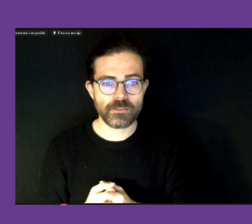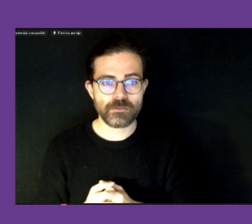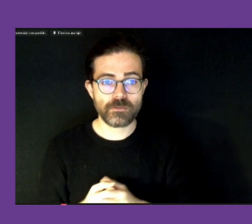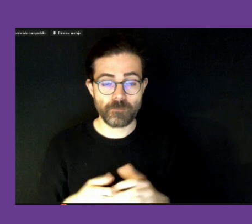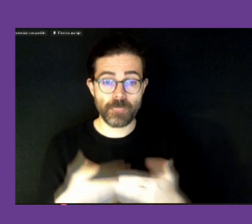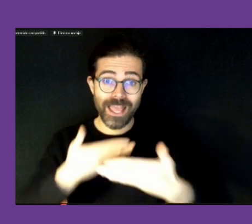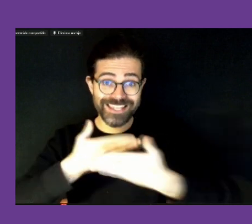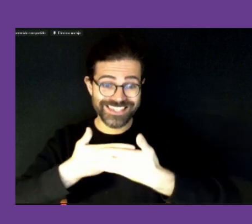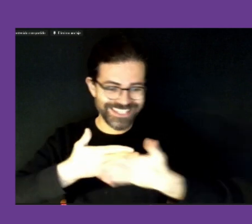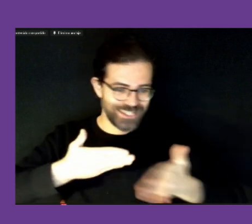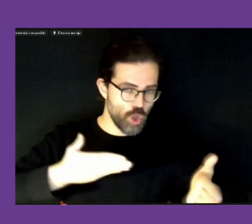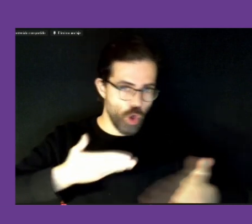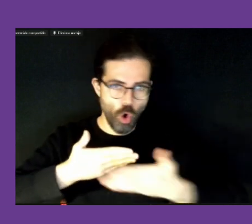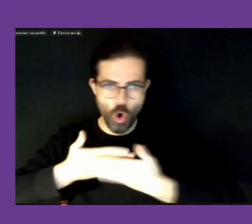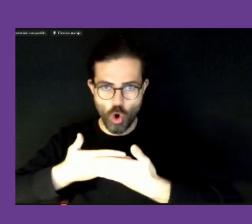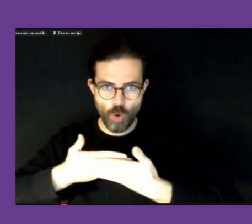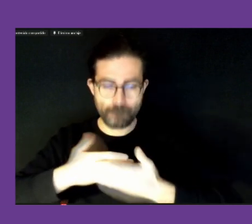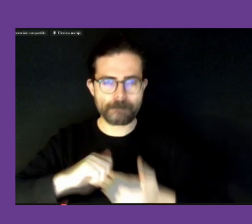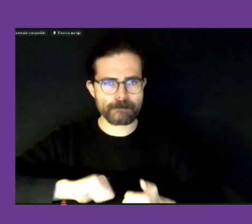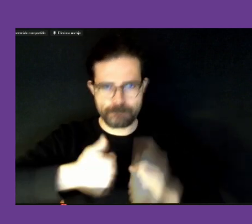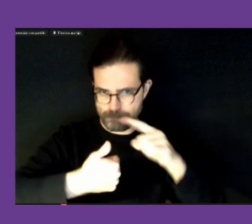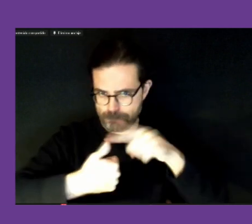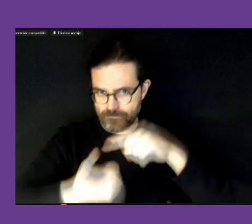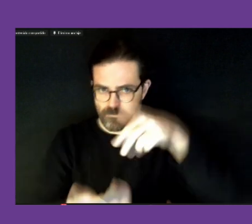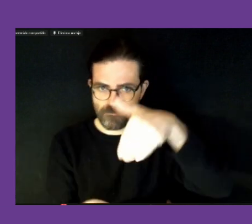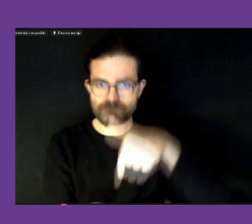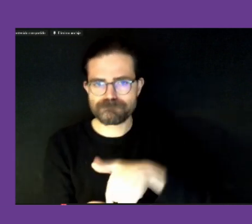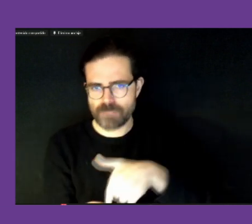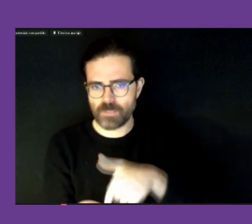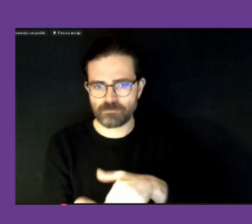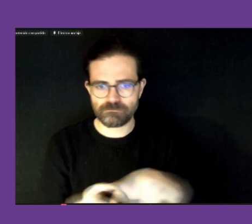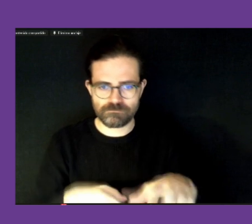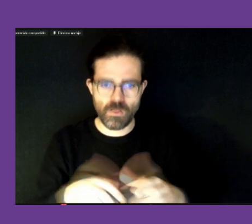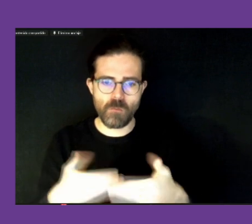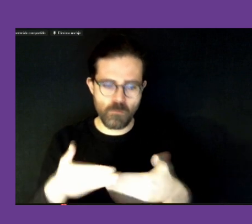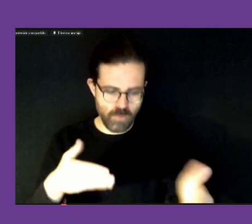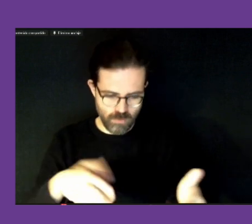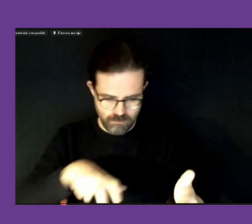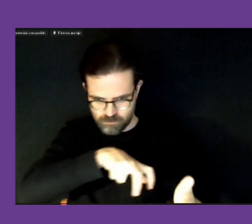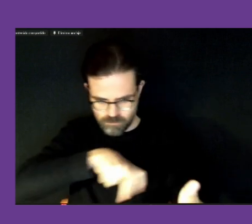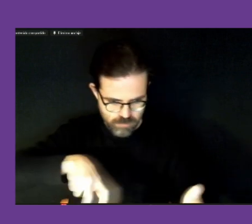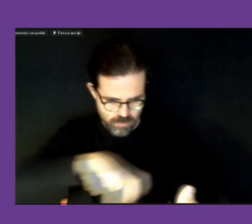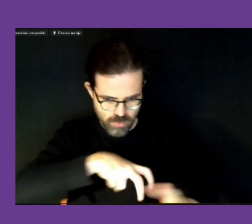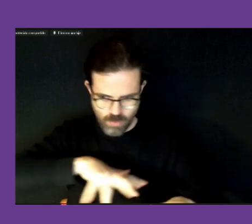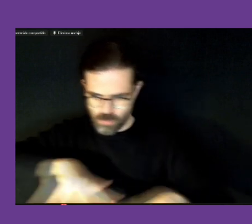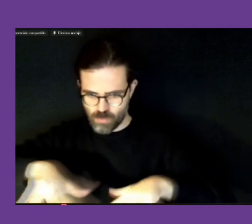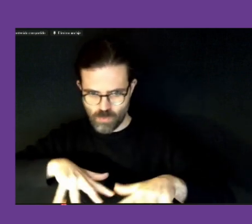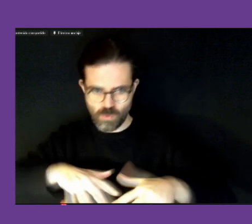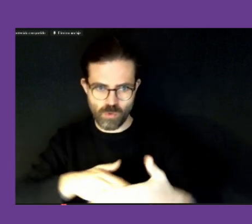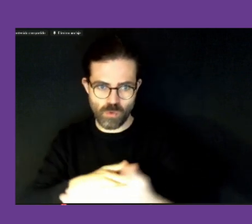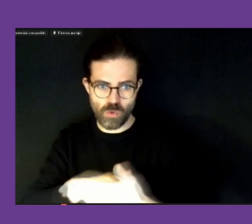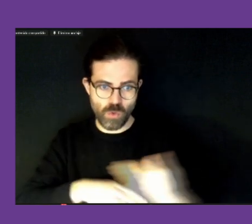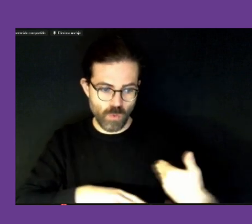doors, the first requirement will be adequate maneuvering space should be provided between the leading edge of a door and a